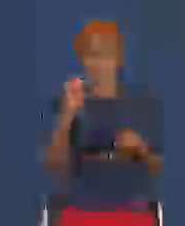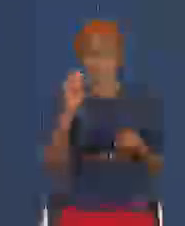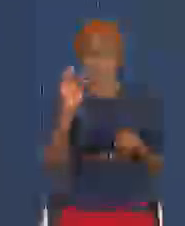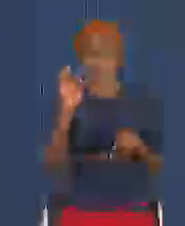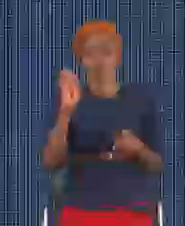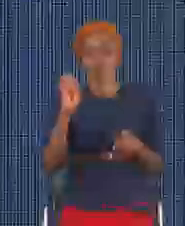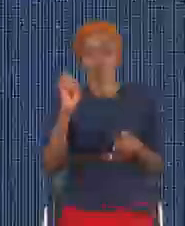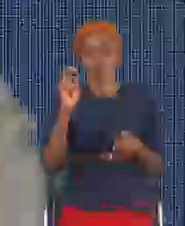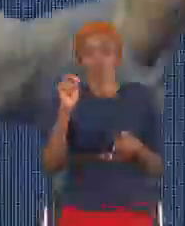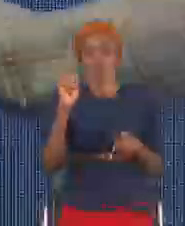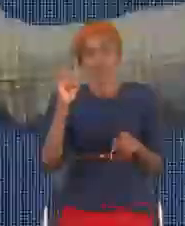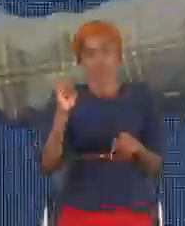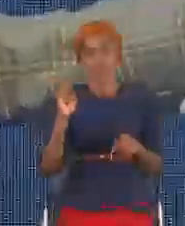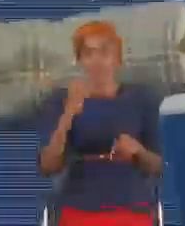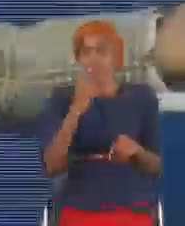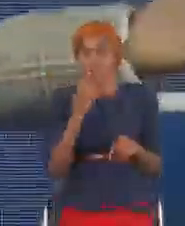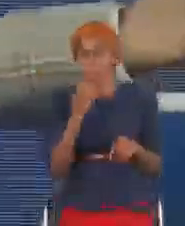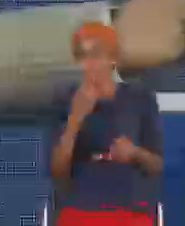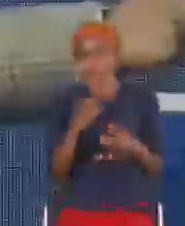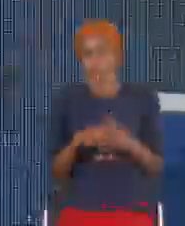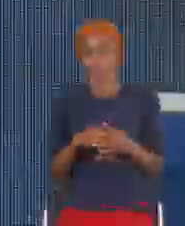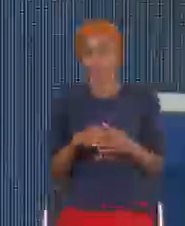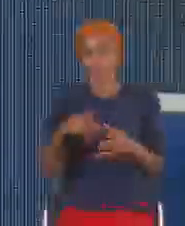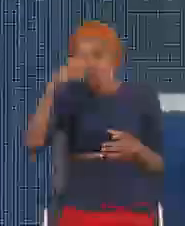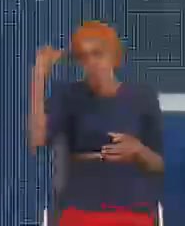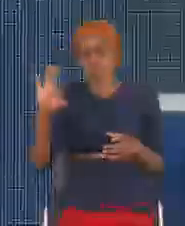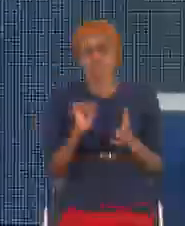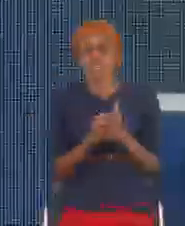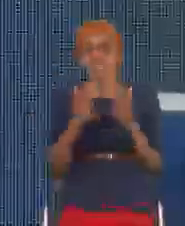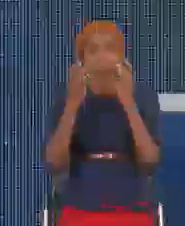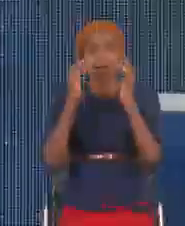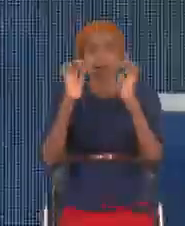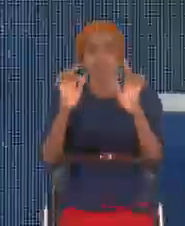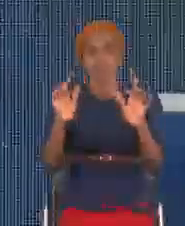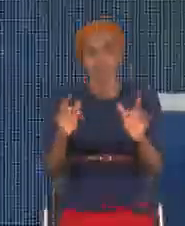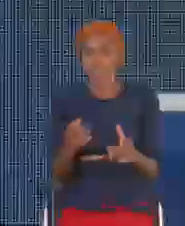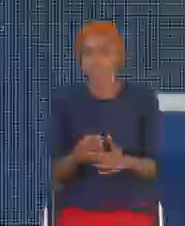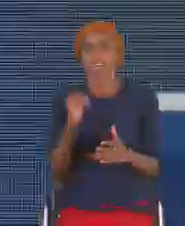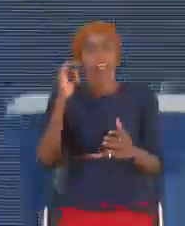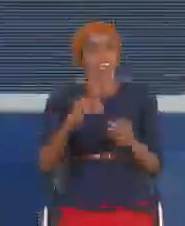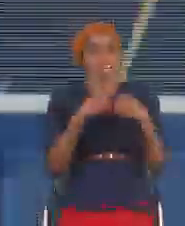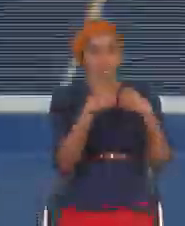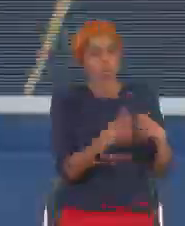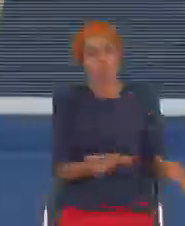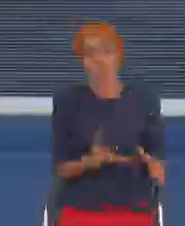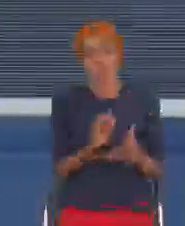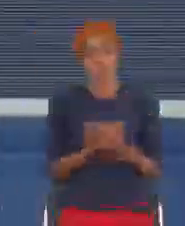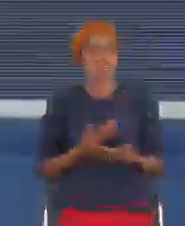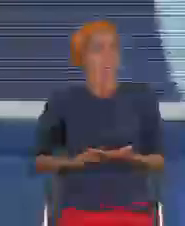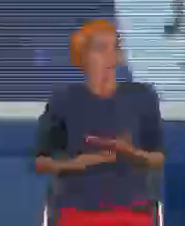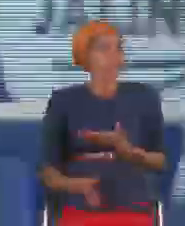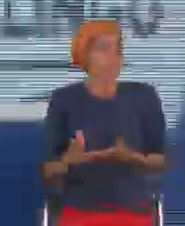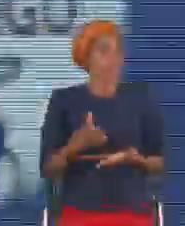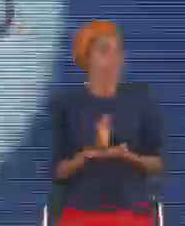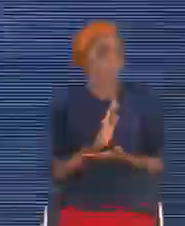me? And because of that profanity, he lost the birthright. Some people say, what will the